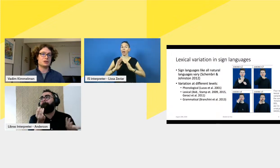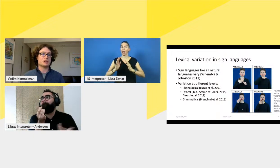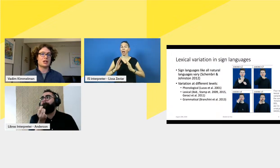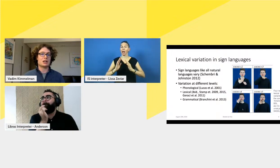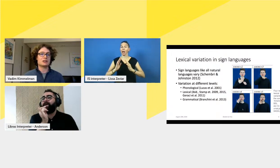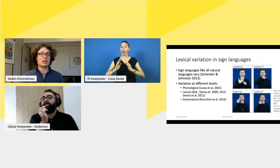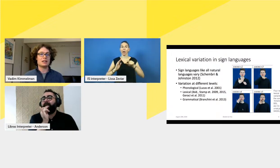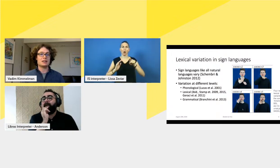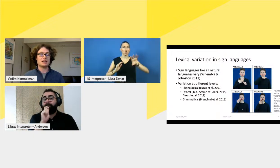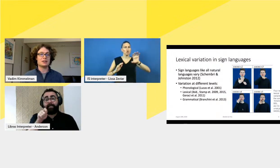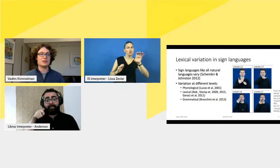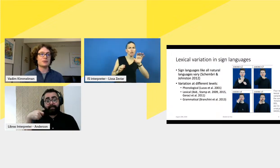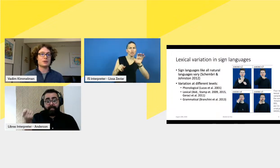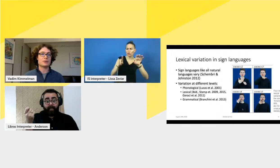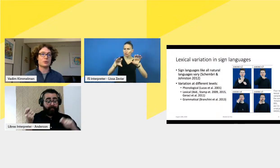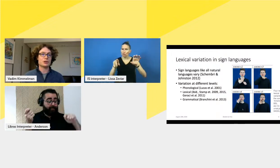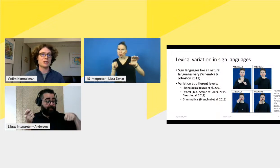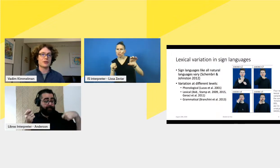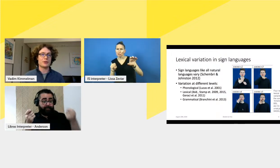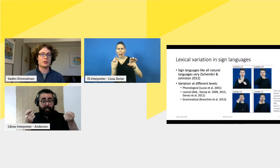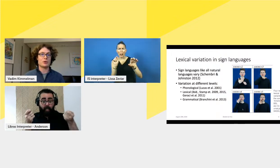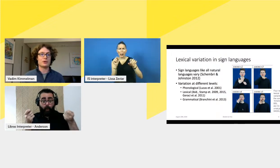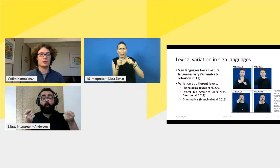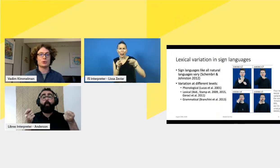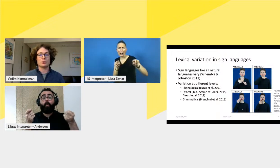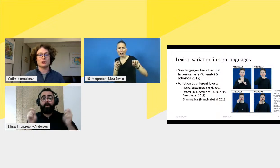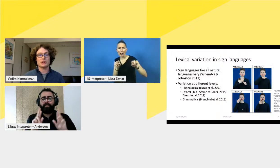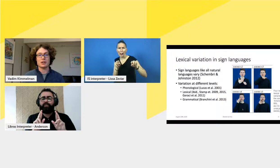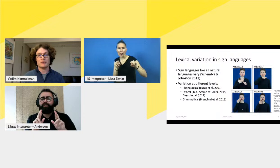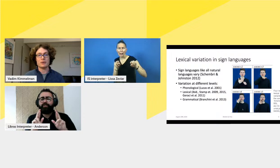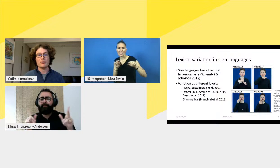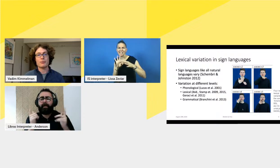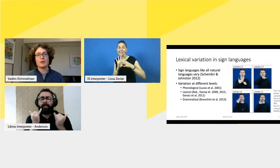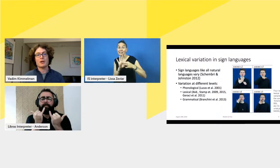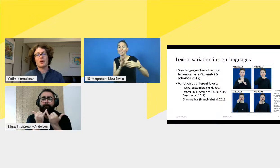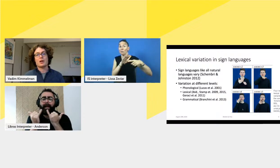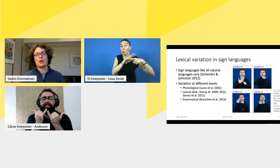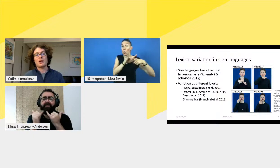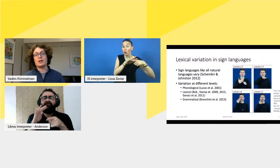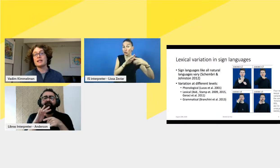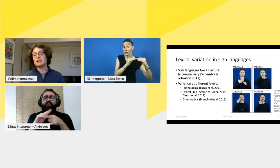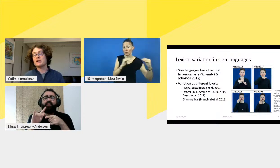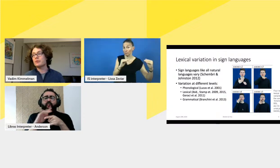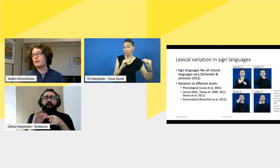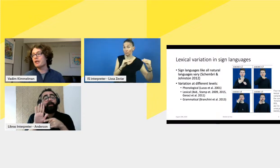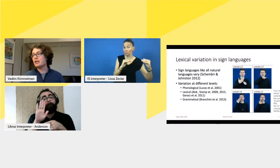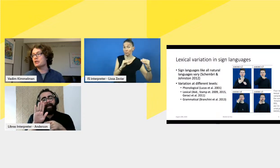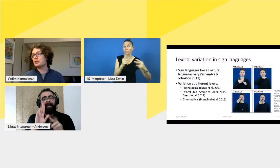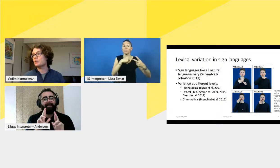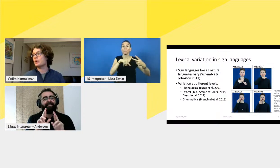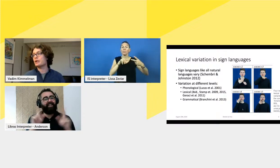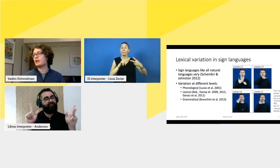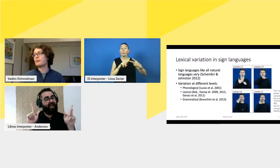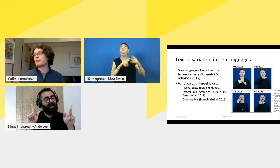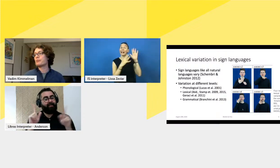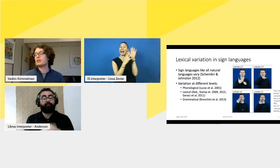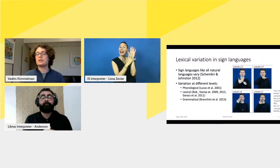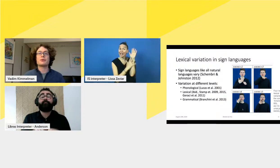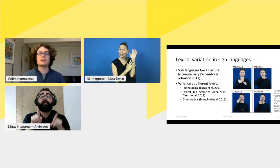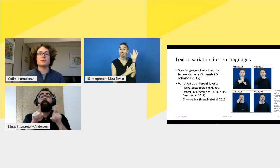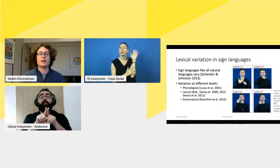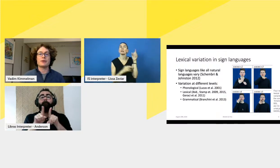different regions, are slightly different from each other on the phonological level. Lexical variation,